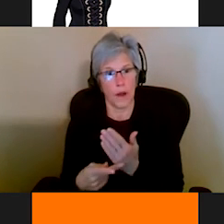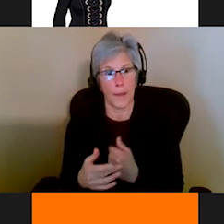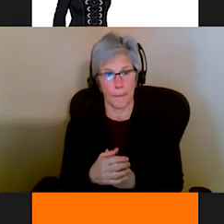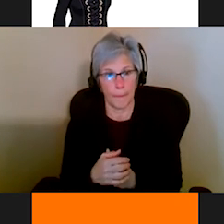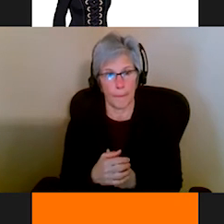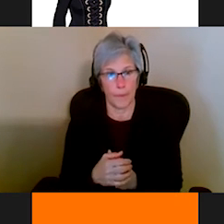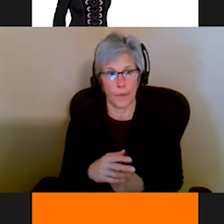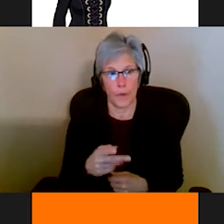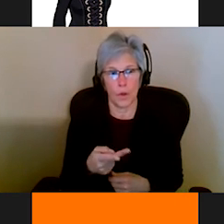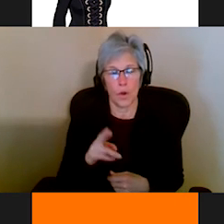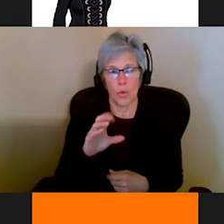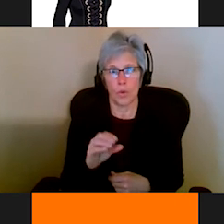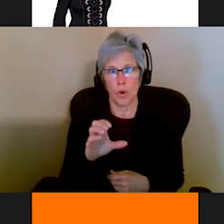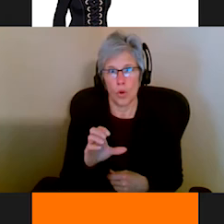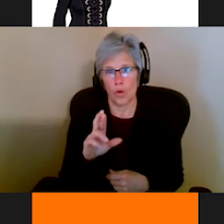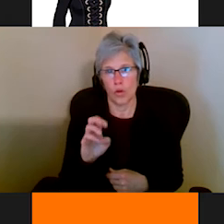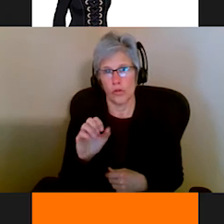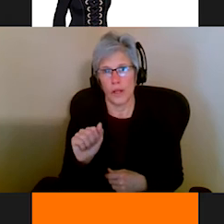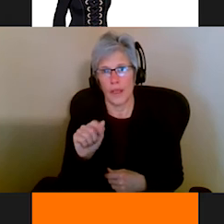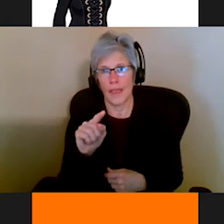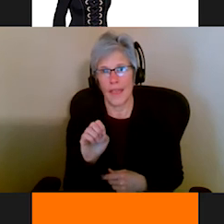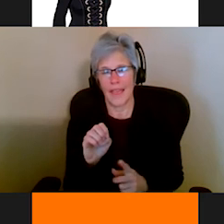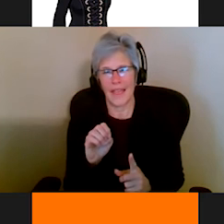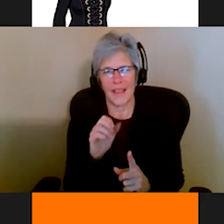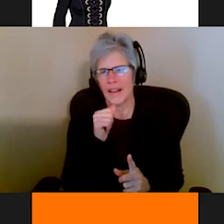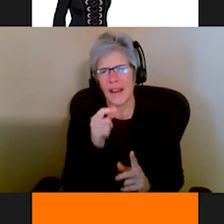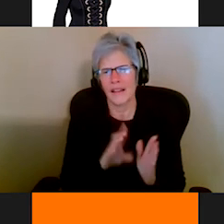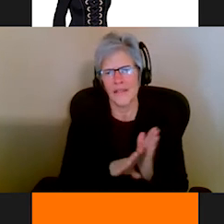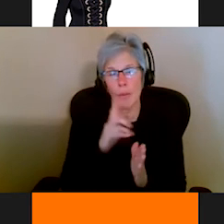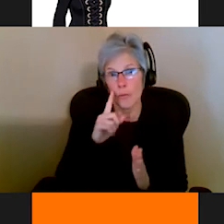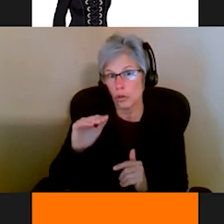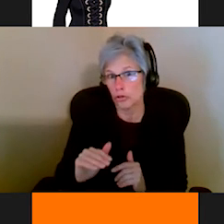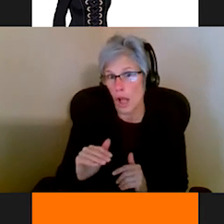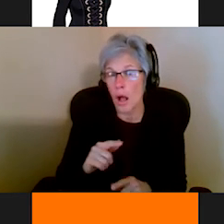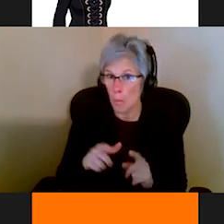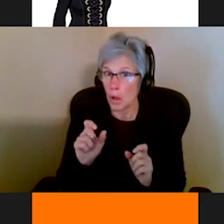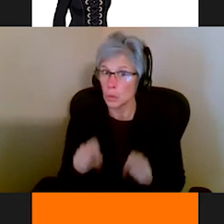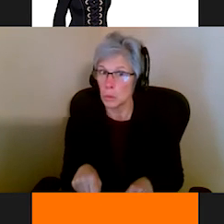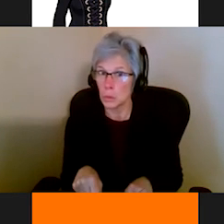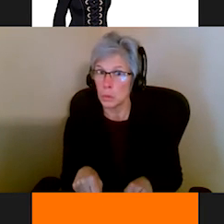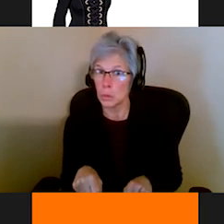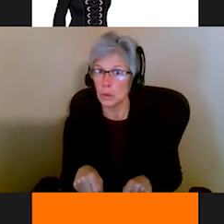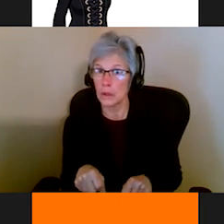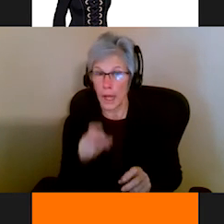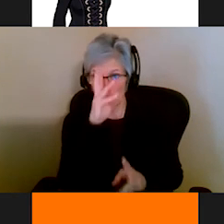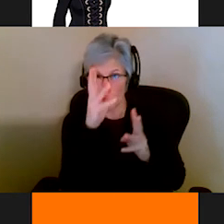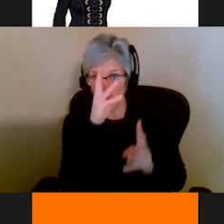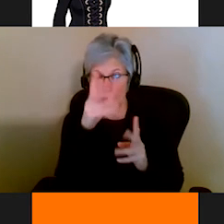not necessarily a program for a child, but you can create in Procreate. I know people